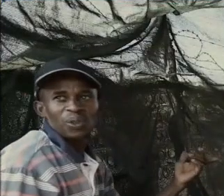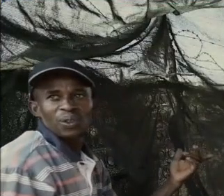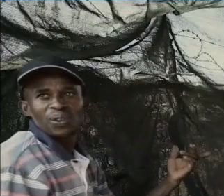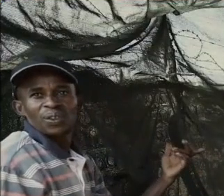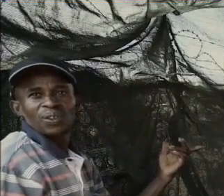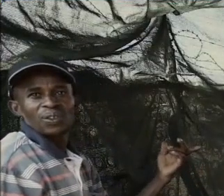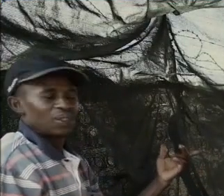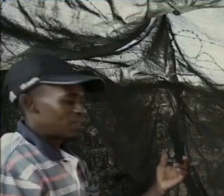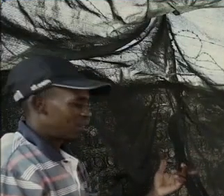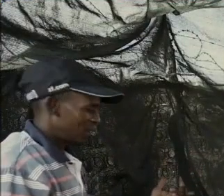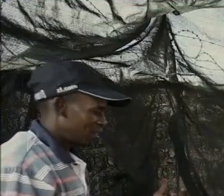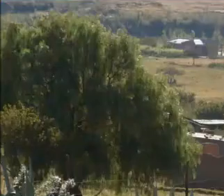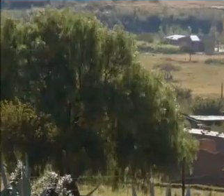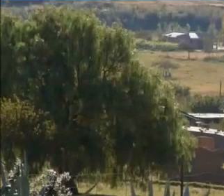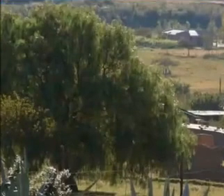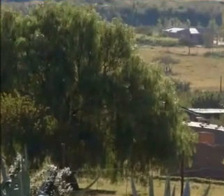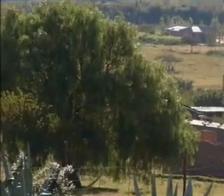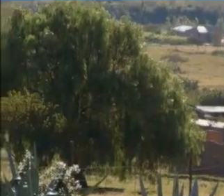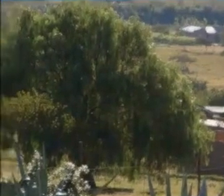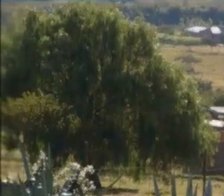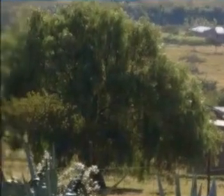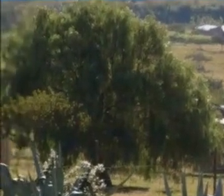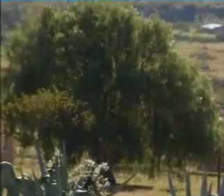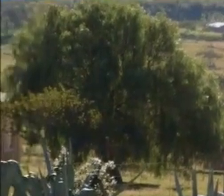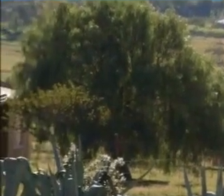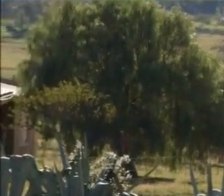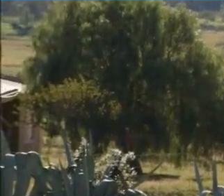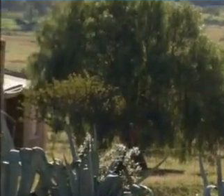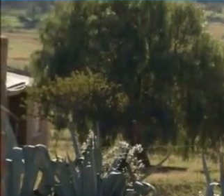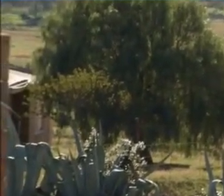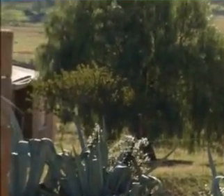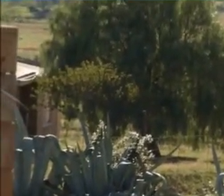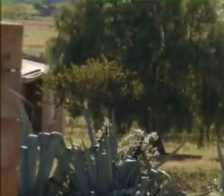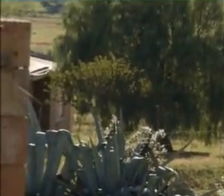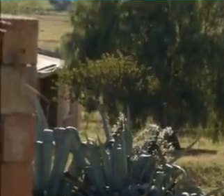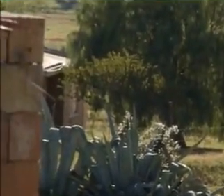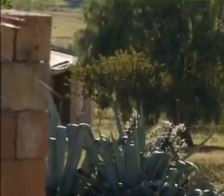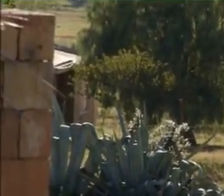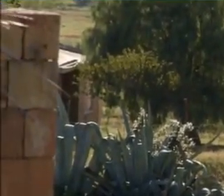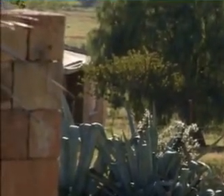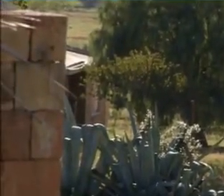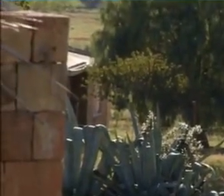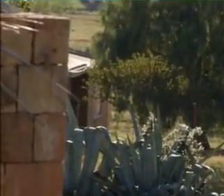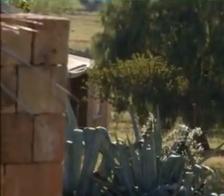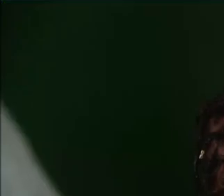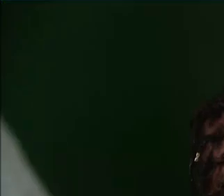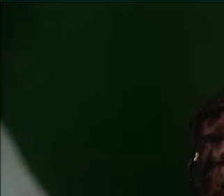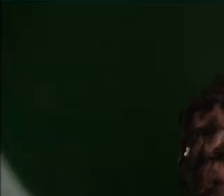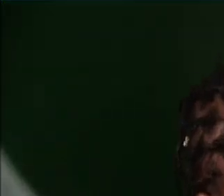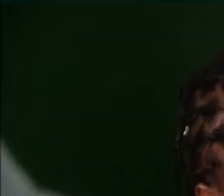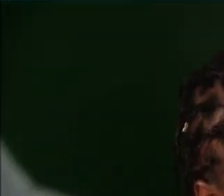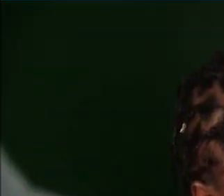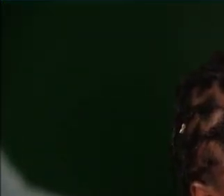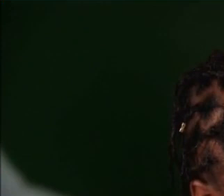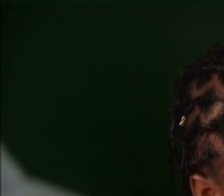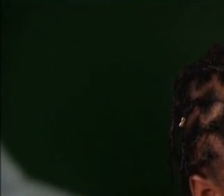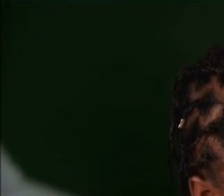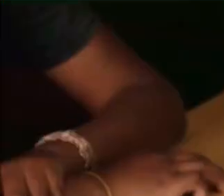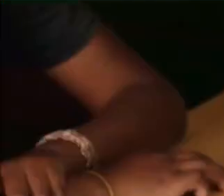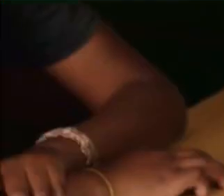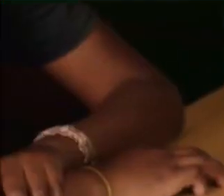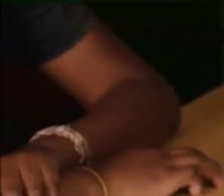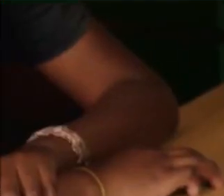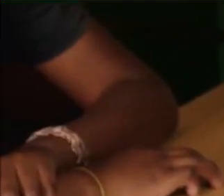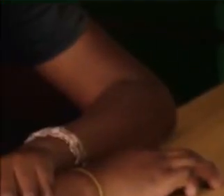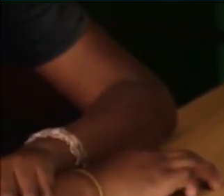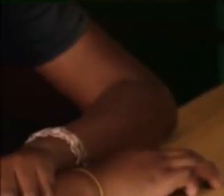are unaware of their HIV diagnosis and are unknowingly transmitting HIV to these young women. Funding services for women and